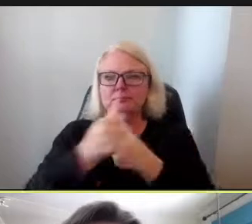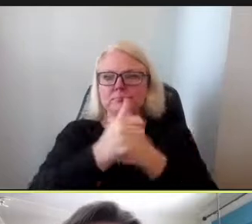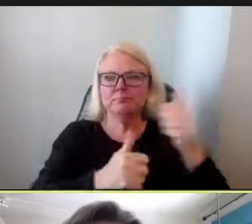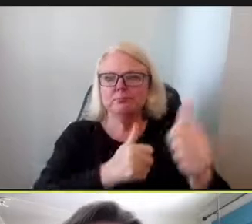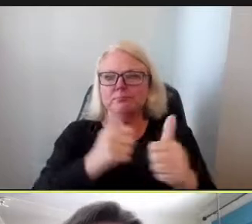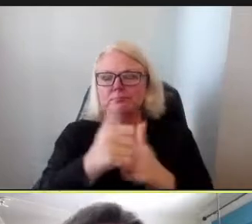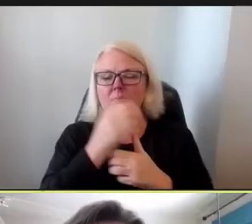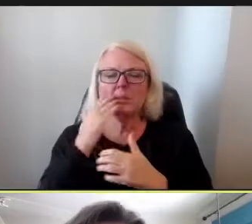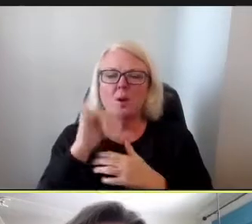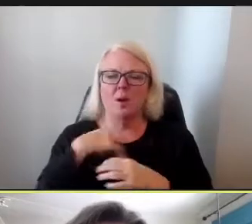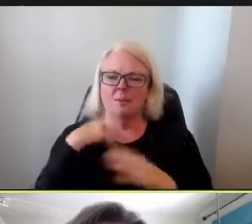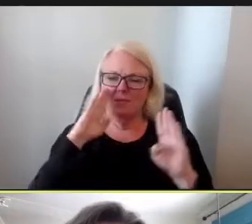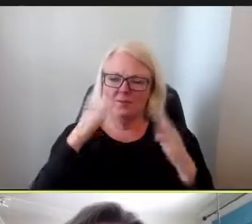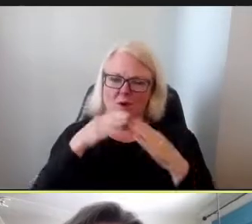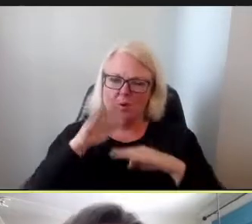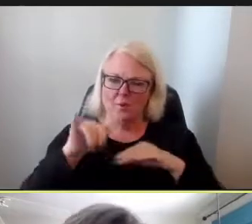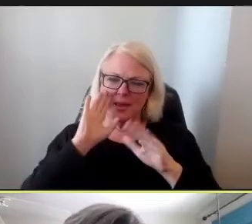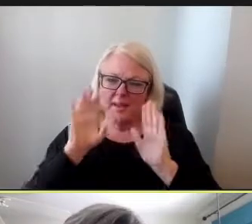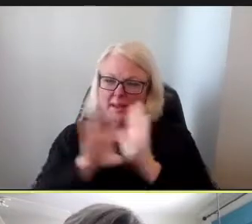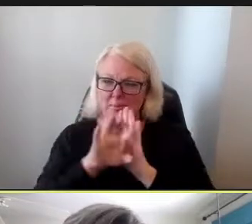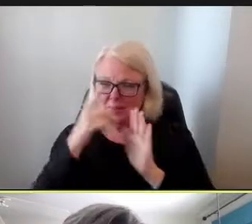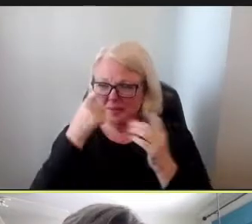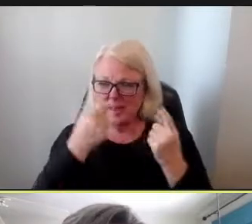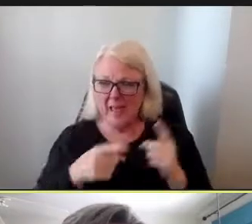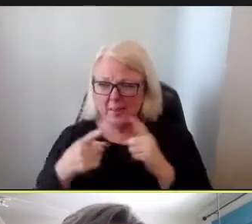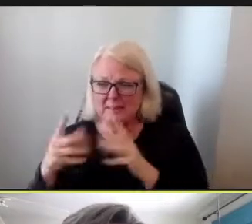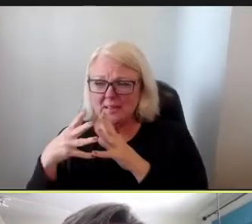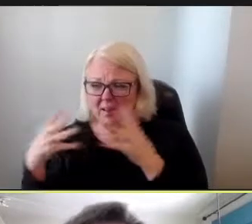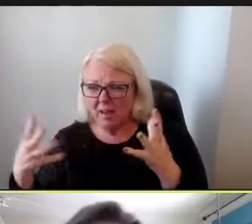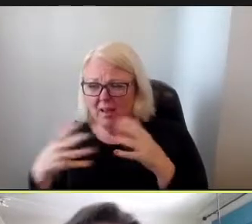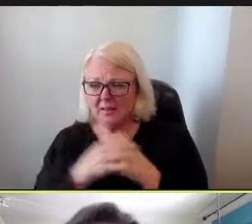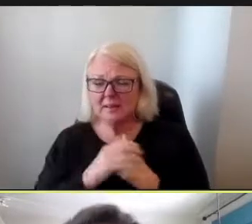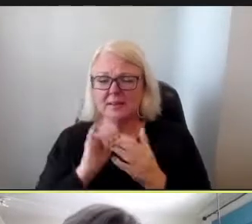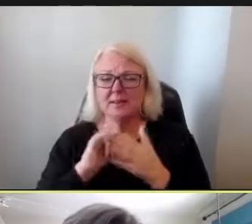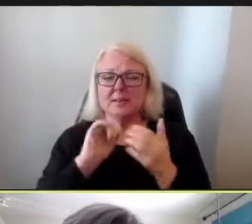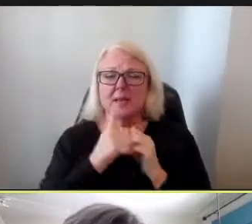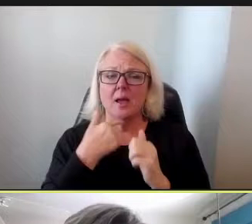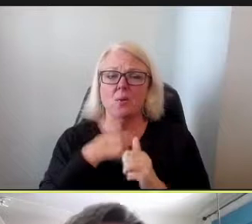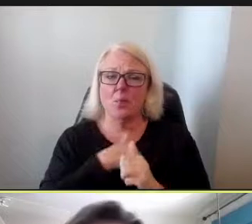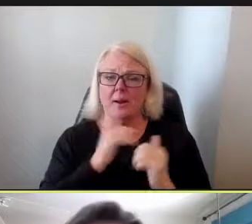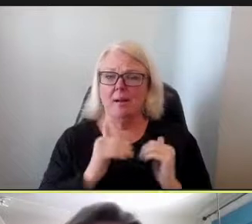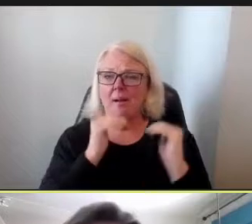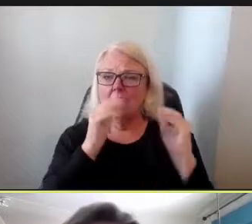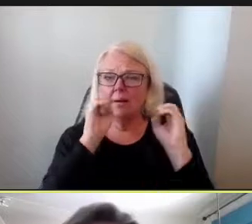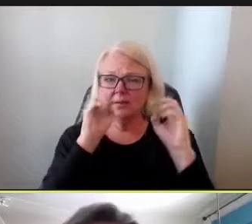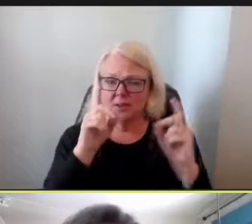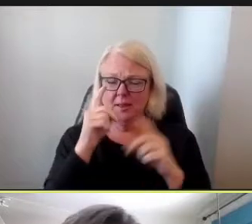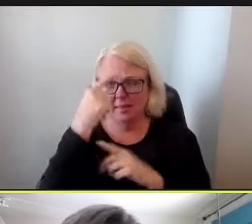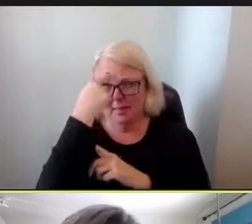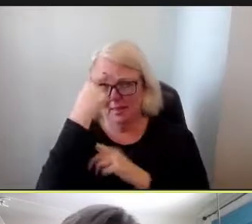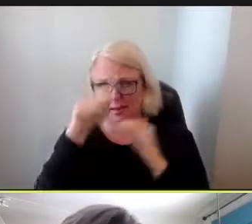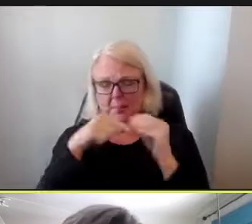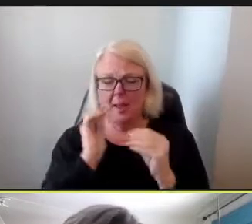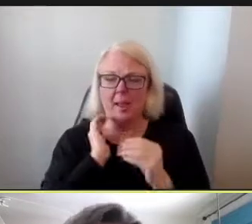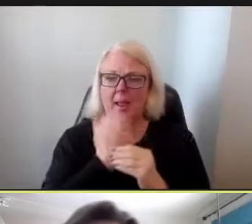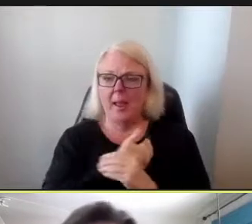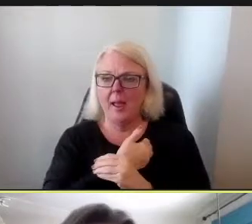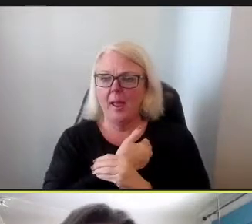image because this happens a lot. This is how we in higher education tend to think about our